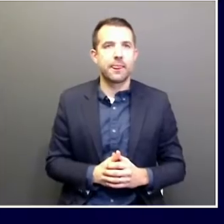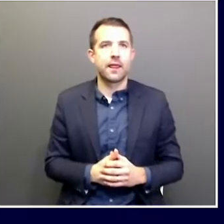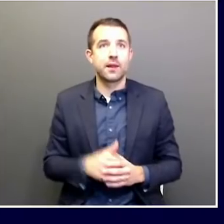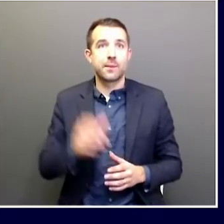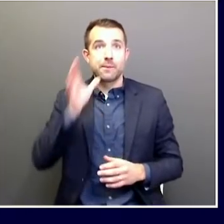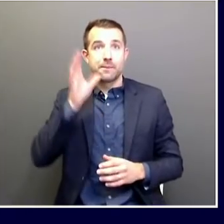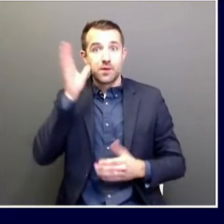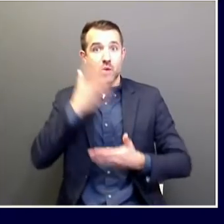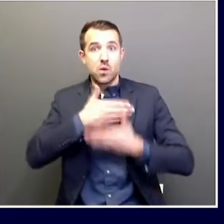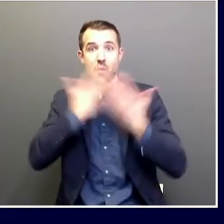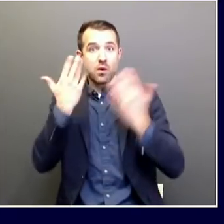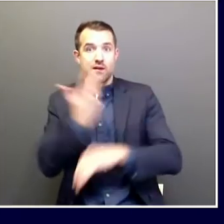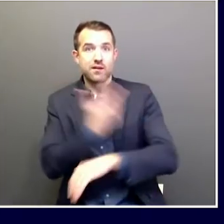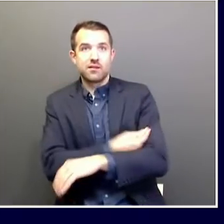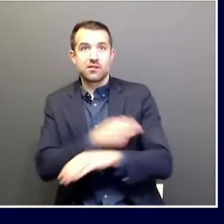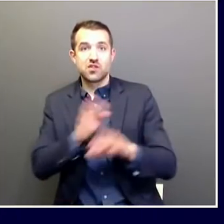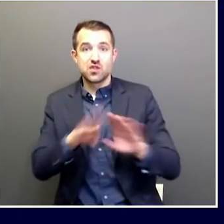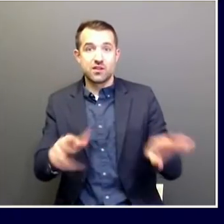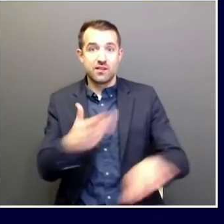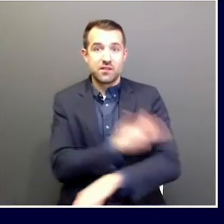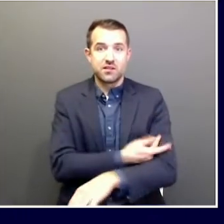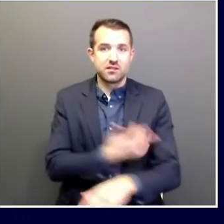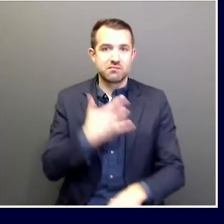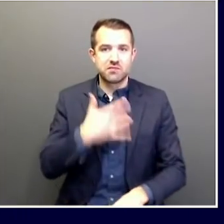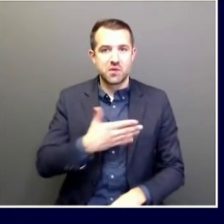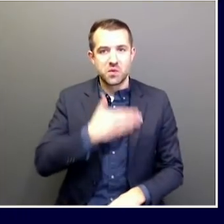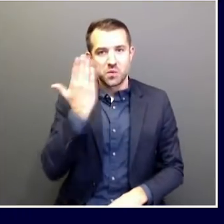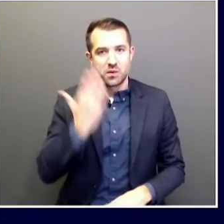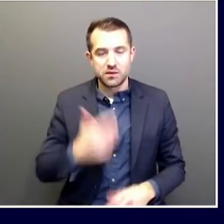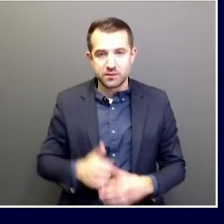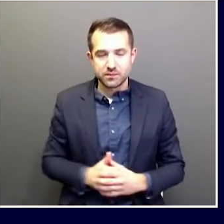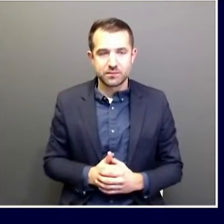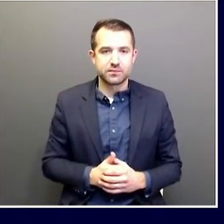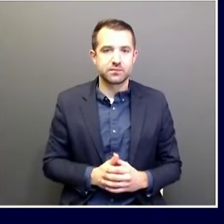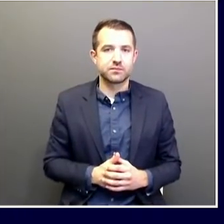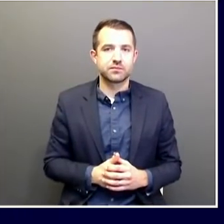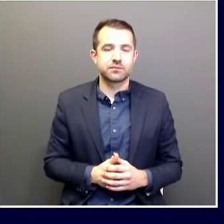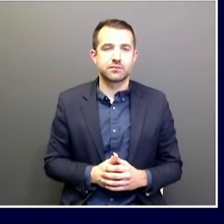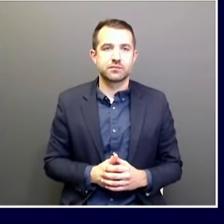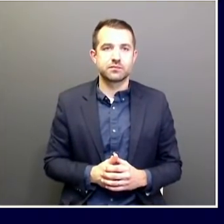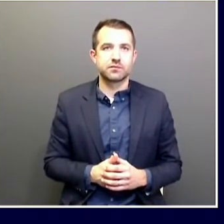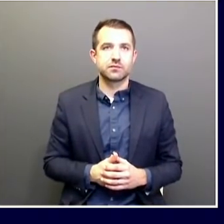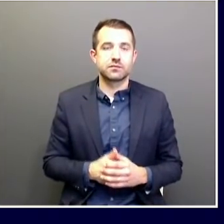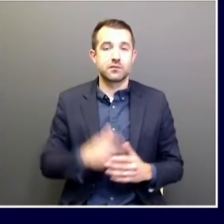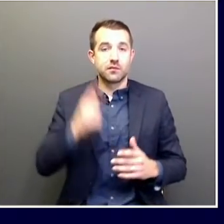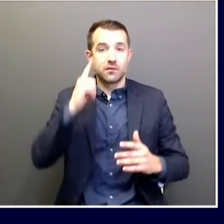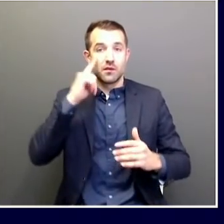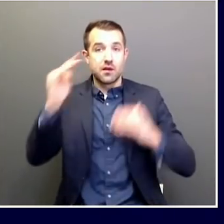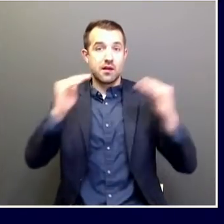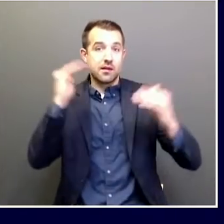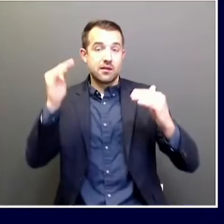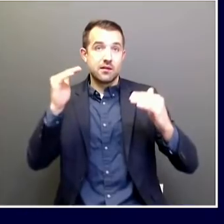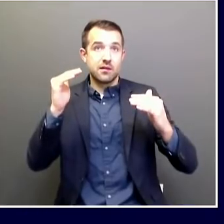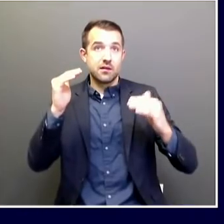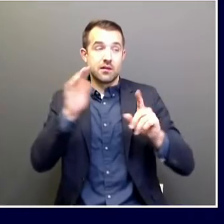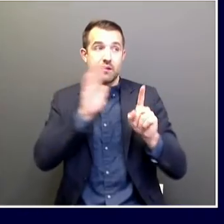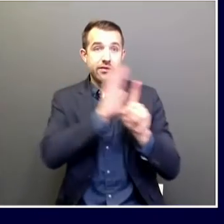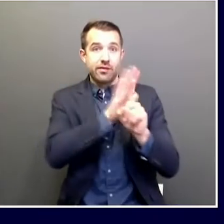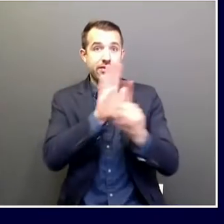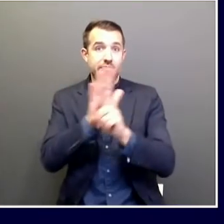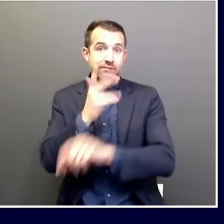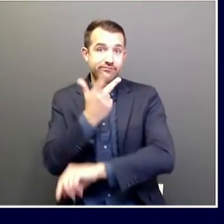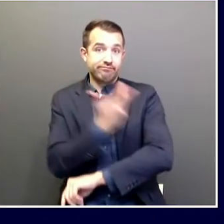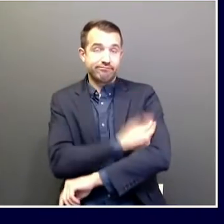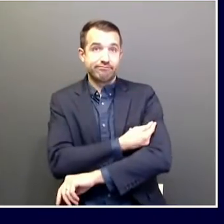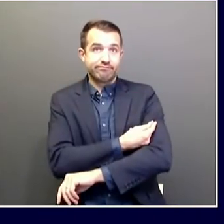too, emphasis on the words right now. As we've seen throughout the adult experience, what we thought we might be at a year